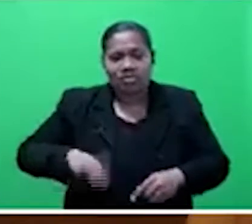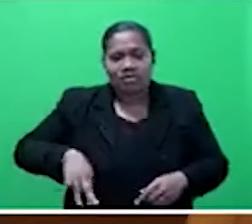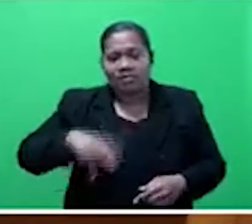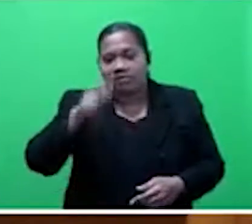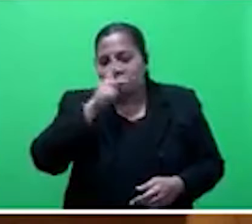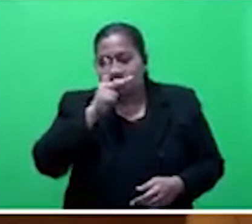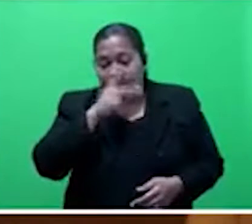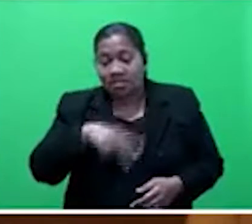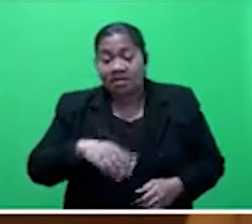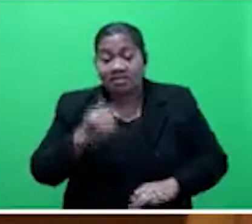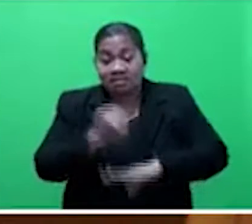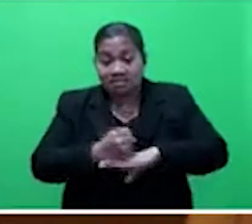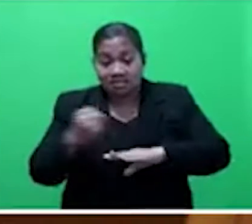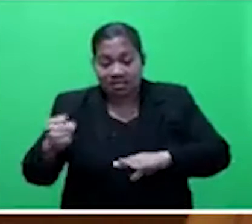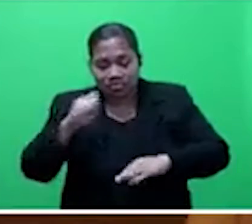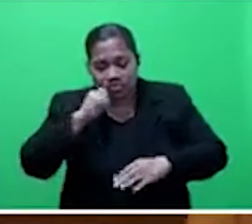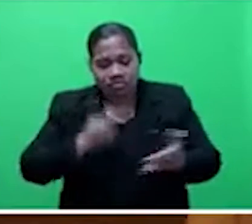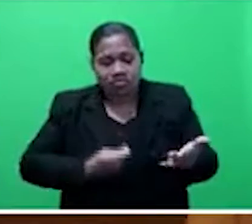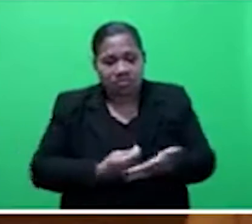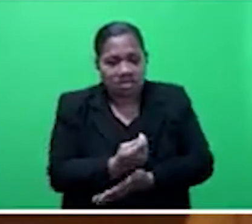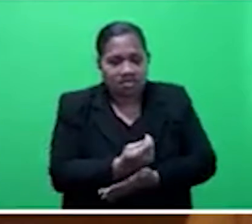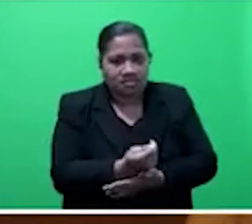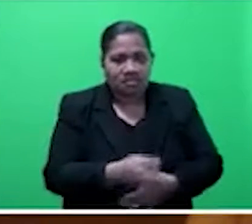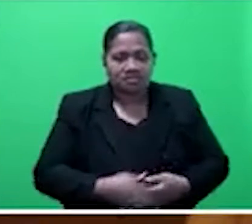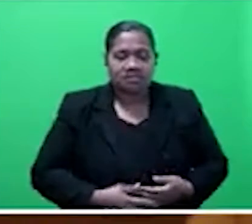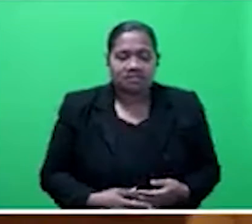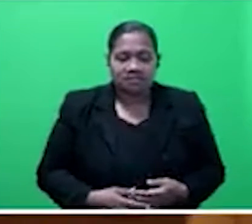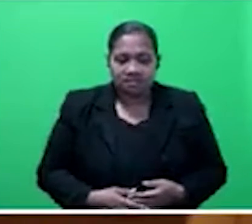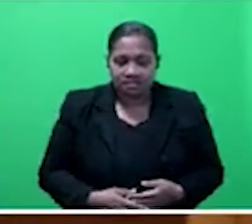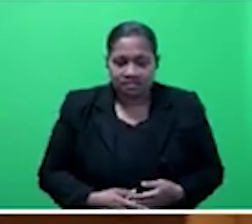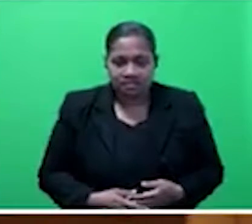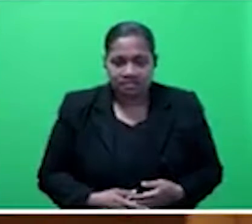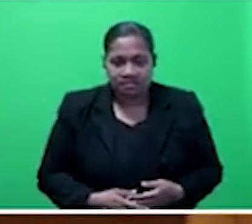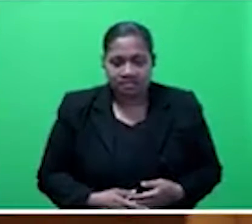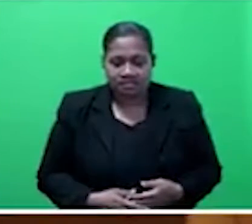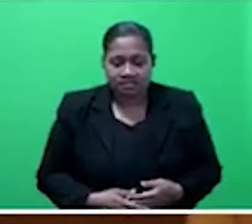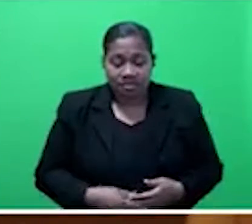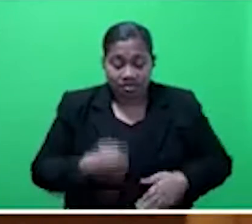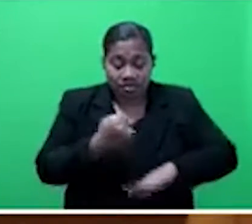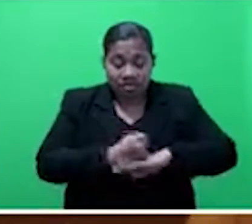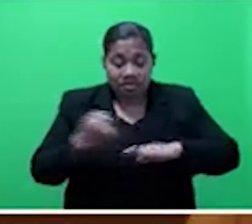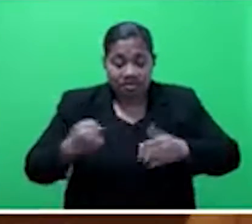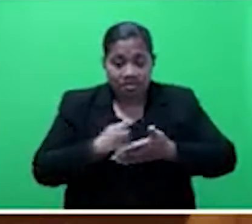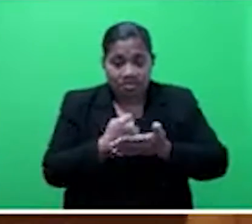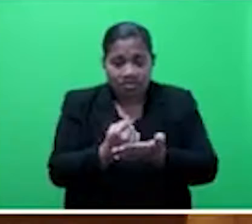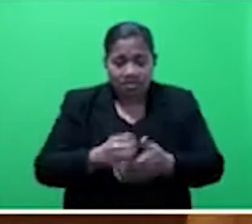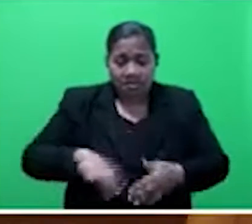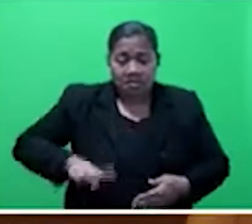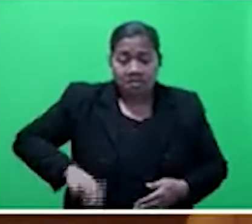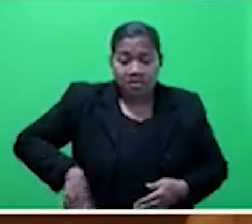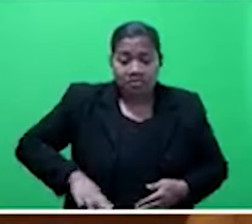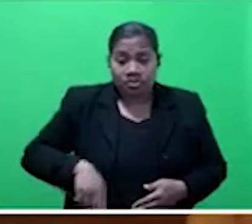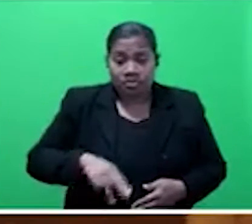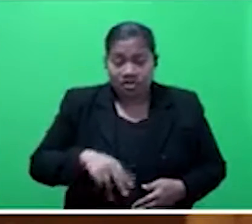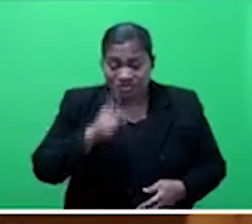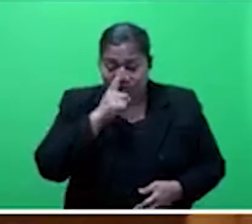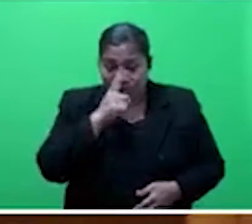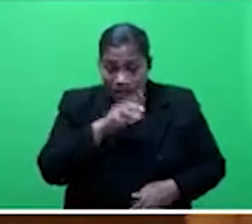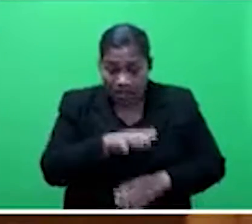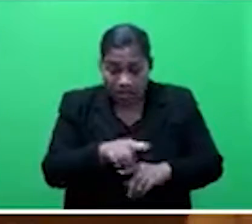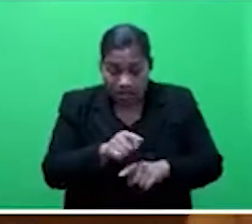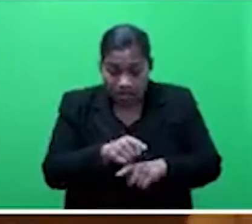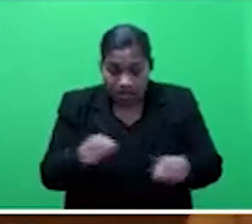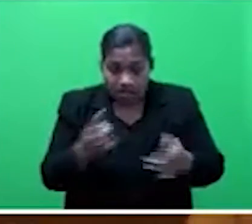foot the consultation bill. With this government support, members of the public will be able to access